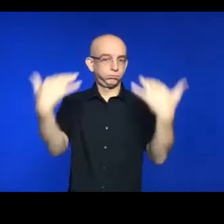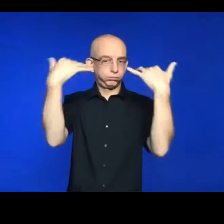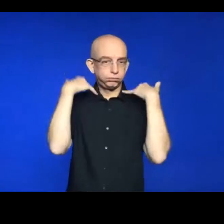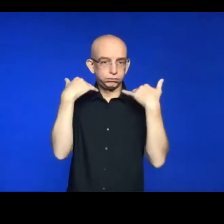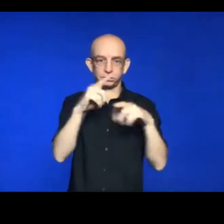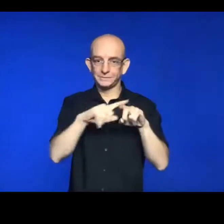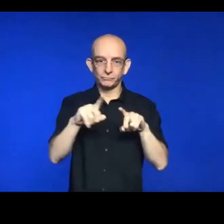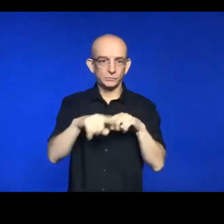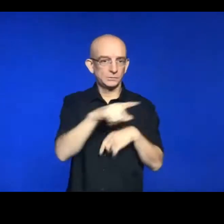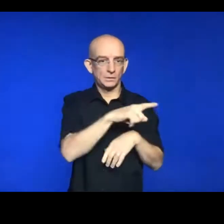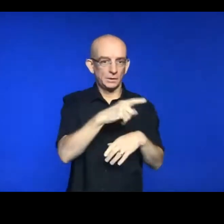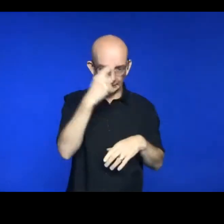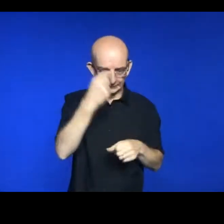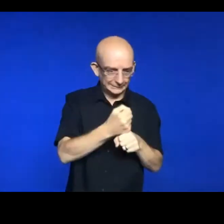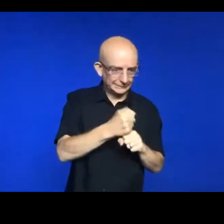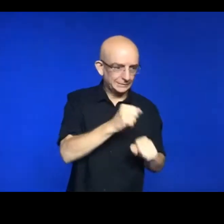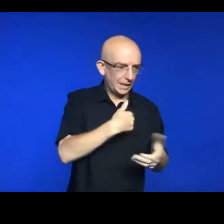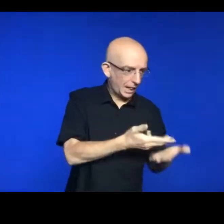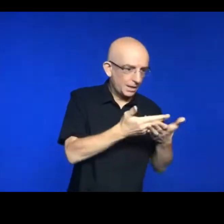people, and